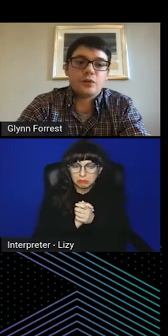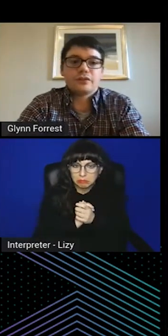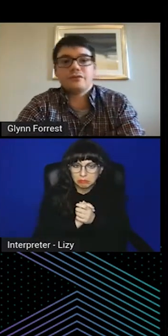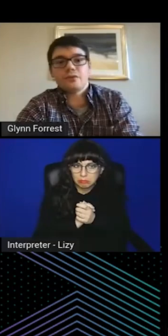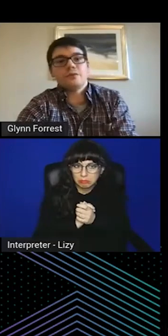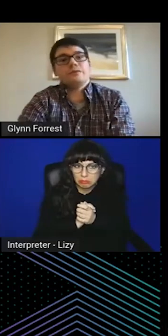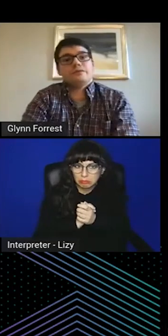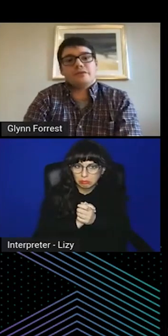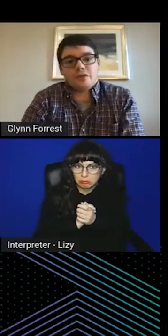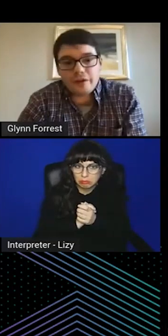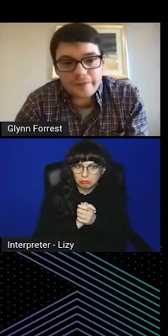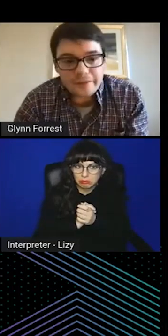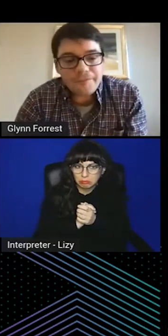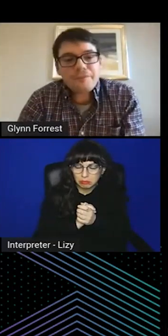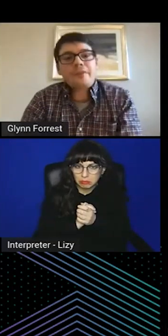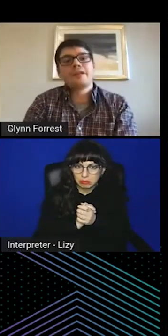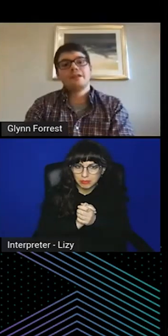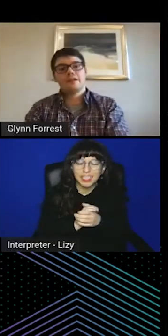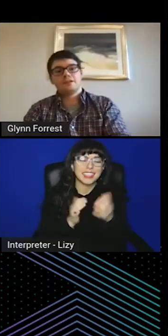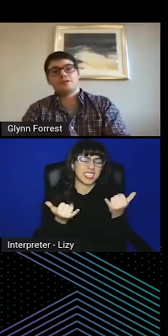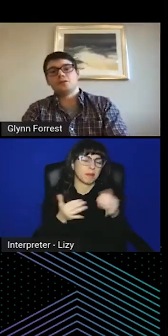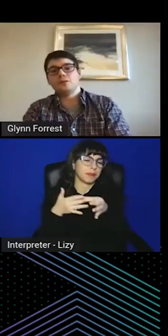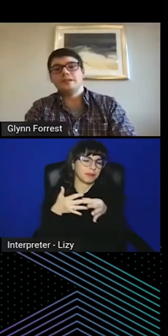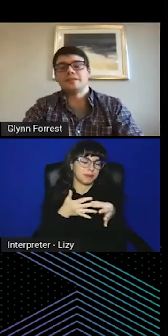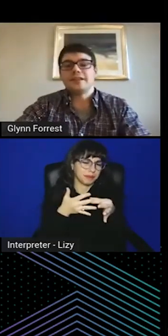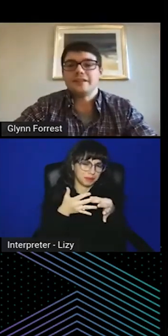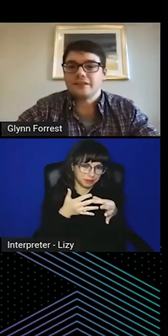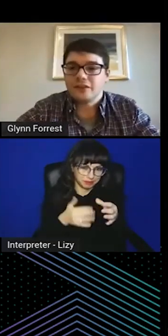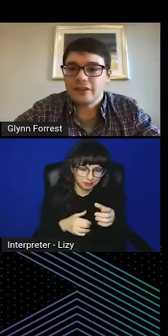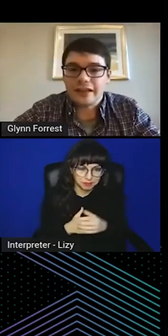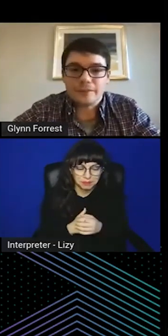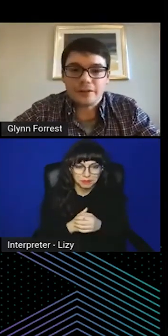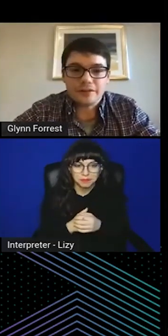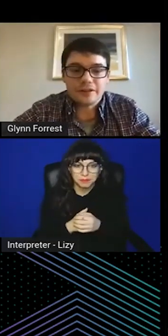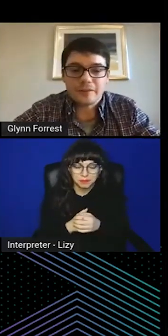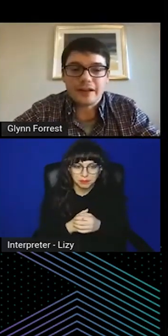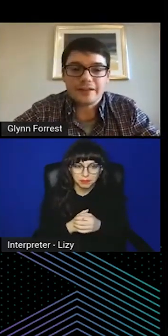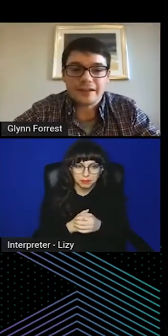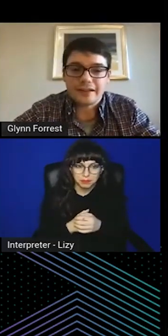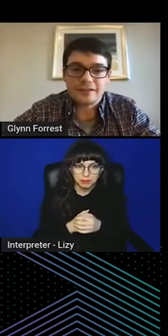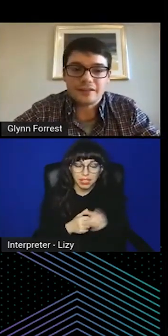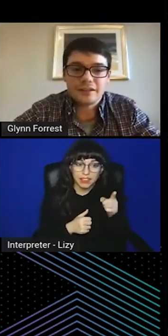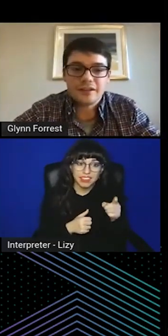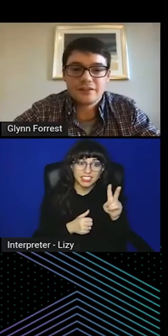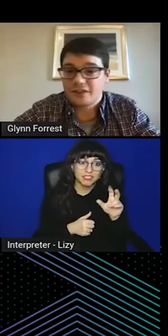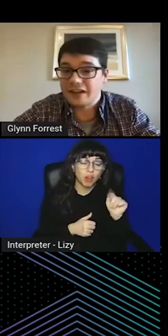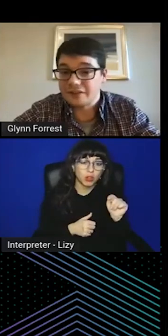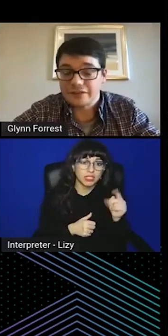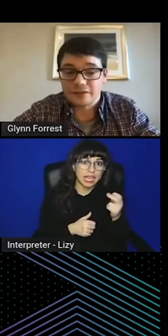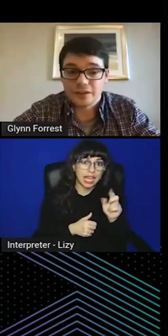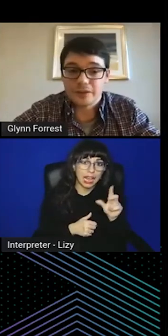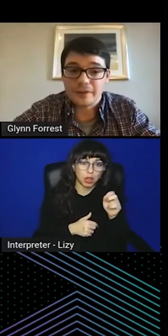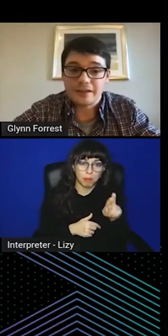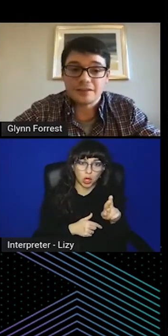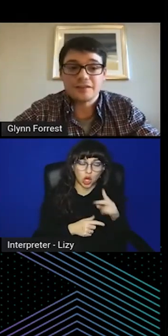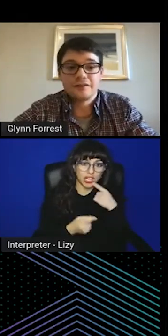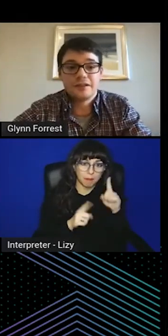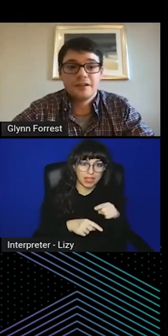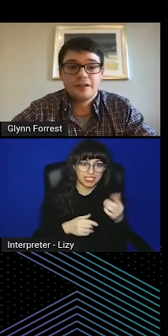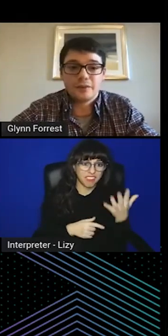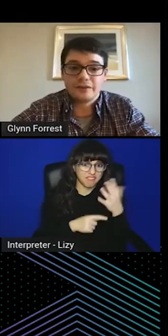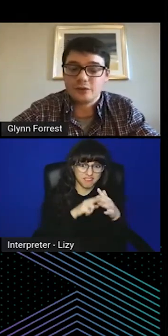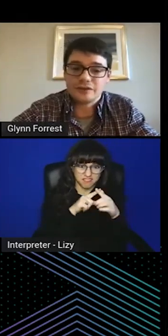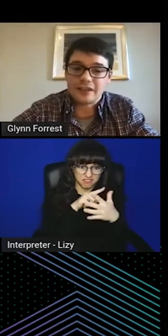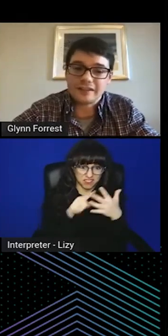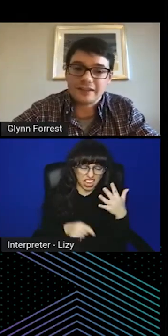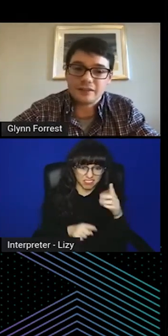Let's walk through the script. So as I said, this Vault helper command has 5 different subcommands.